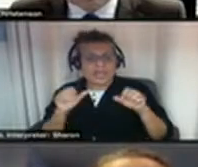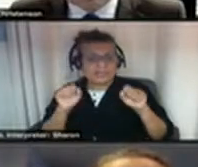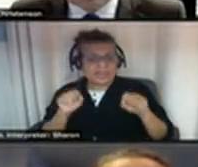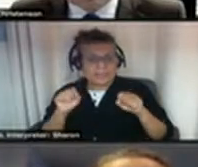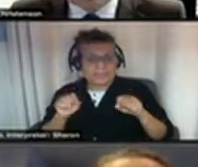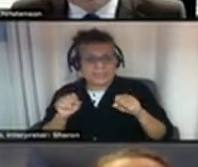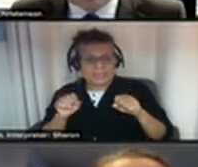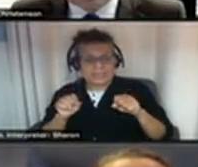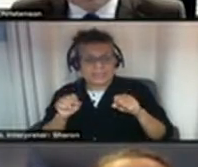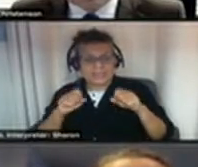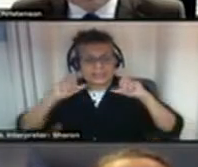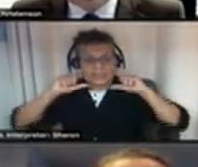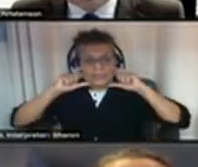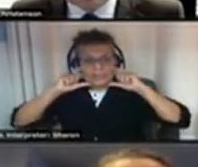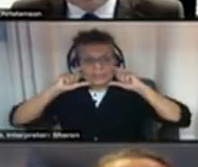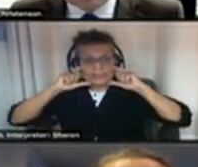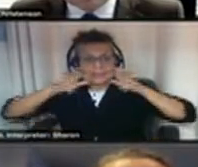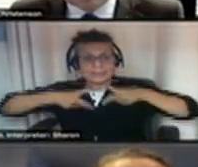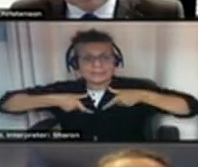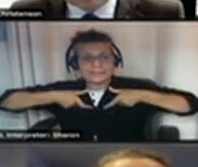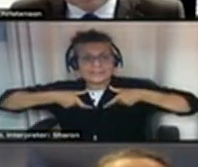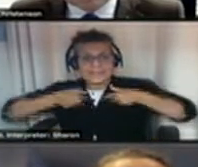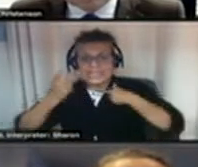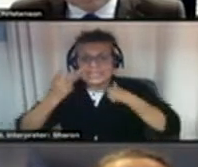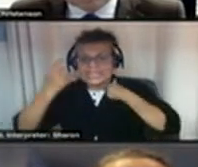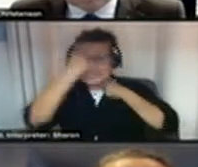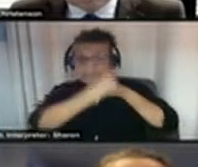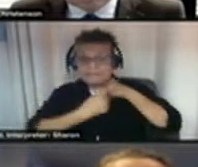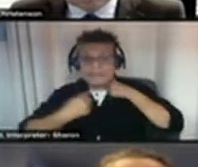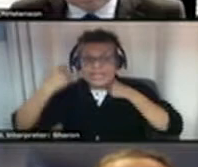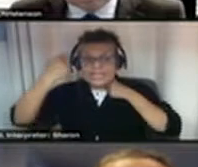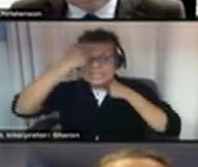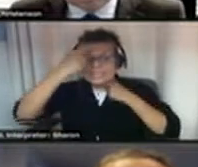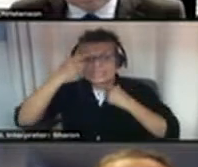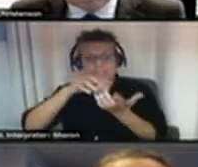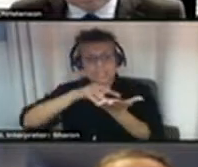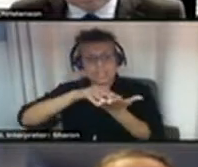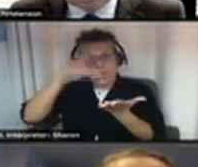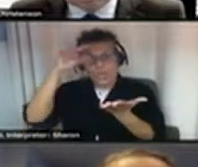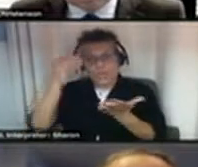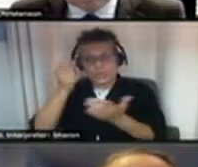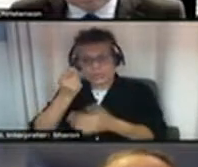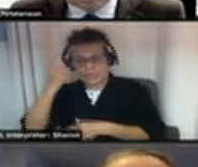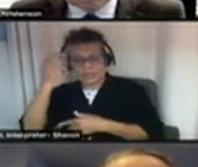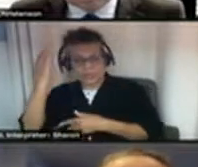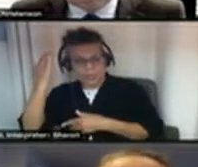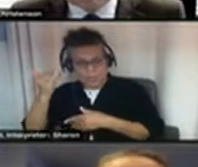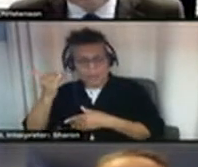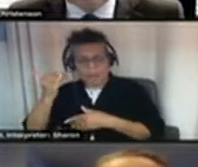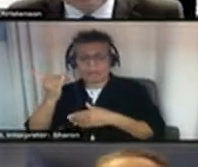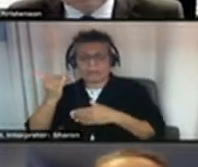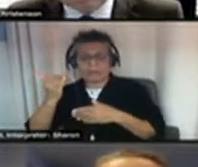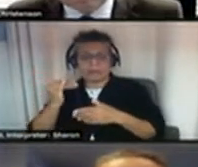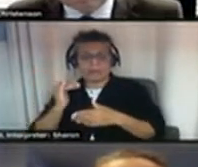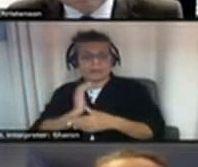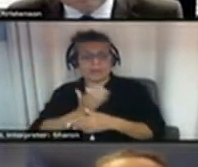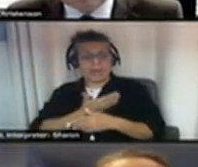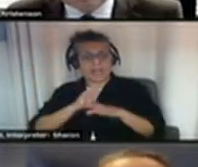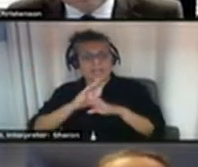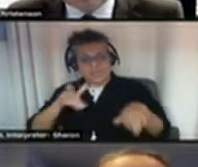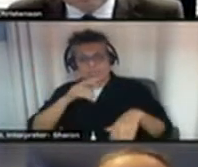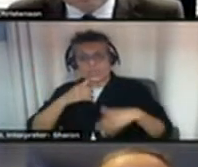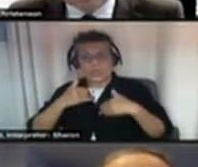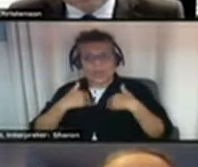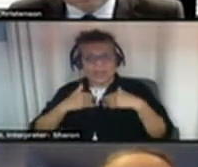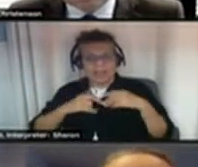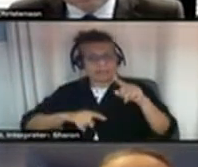see their peers' faces and learn and understand, because it's really difficult for our differently abled students